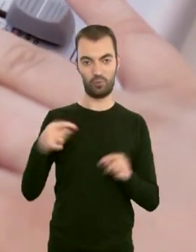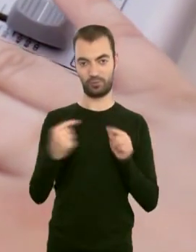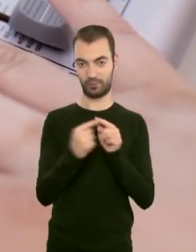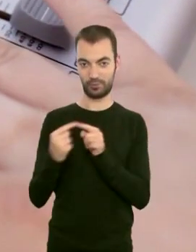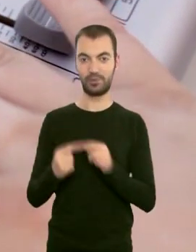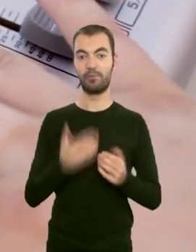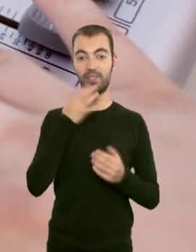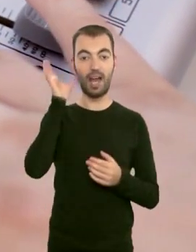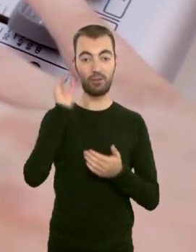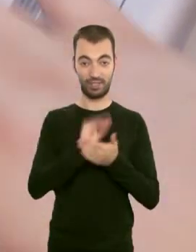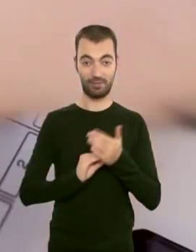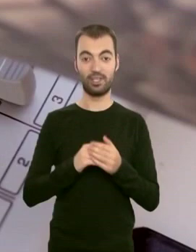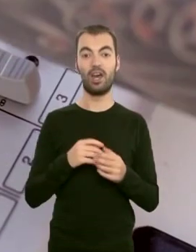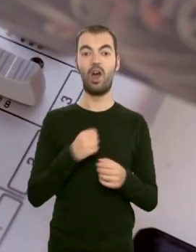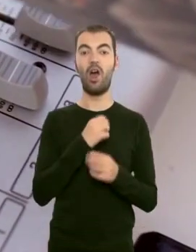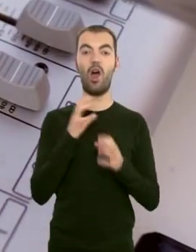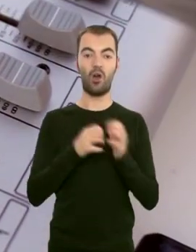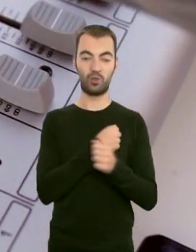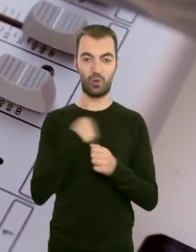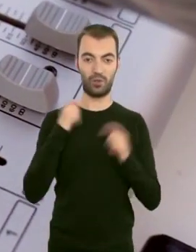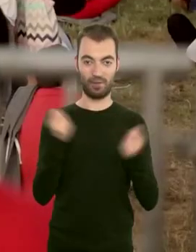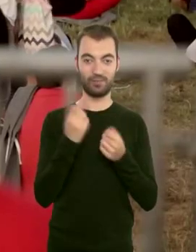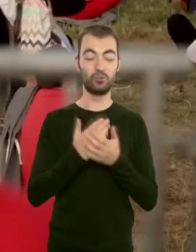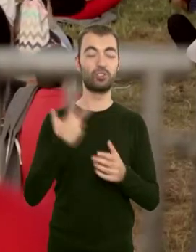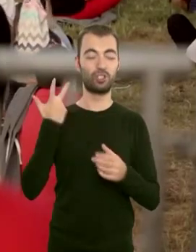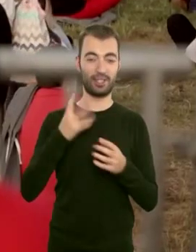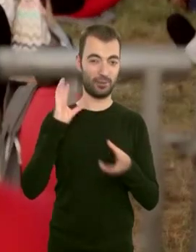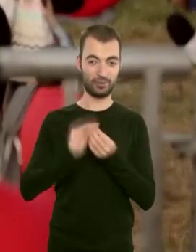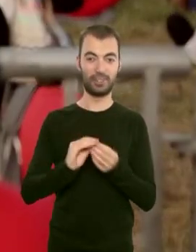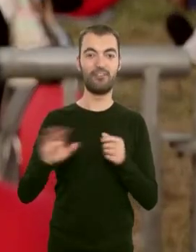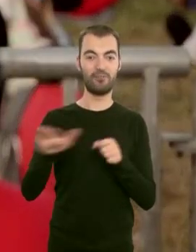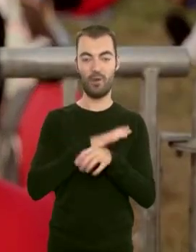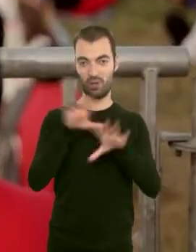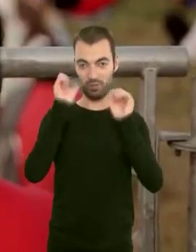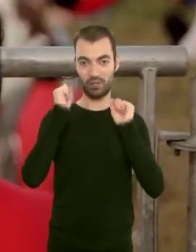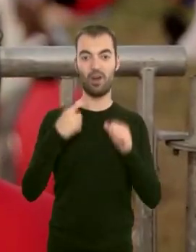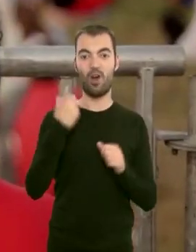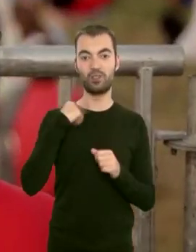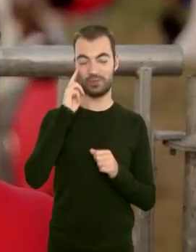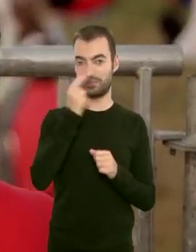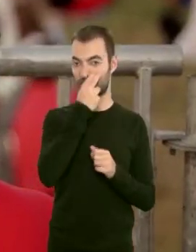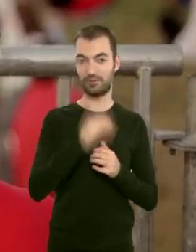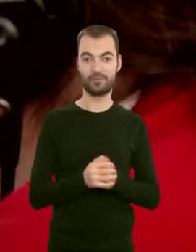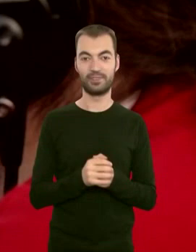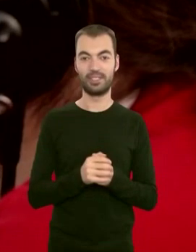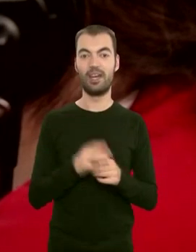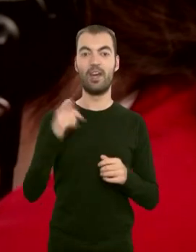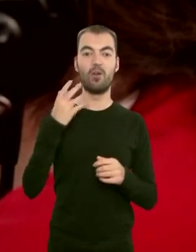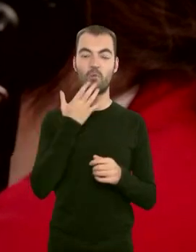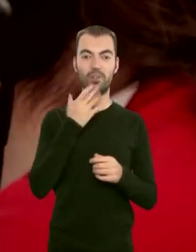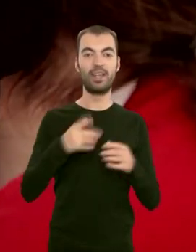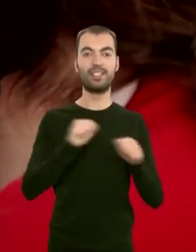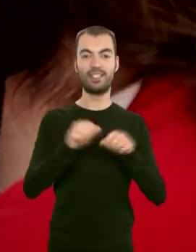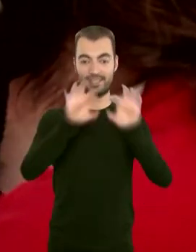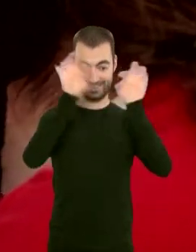Thanks to audio description, Orange Warsaw Festival has been fully accessible to the blind for three years. In the scene there are